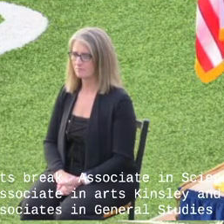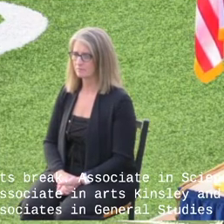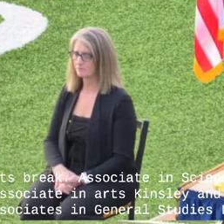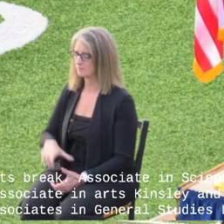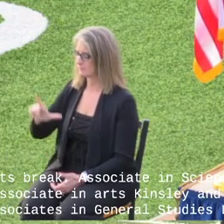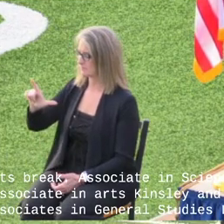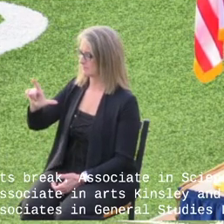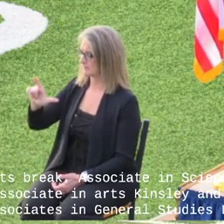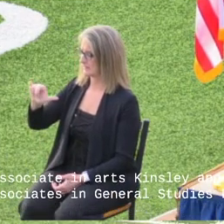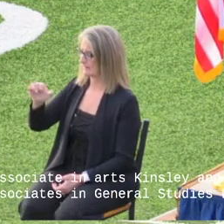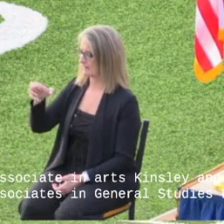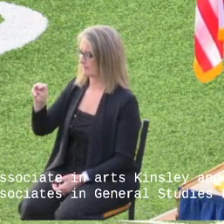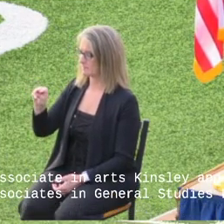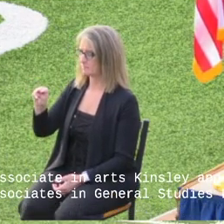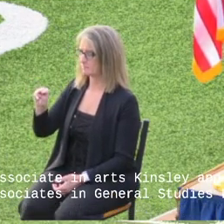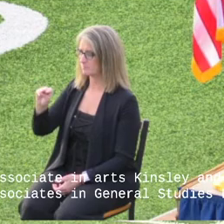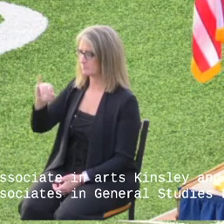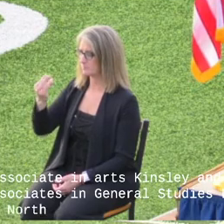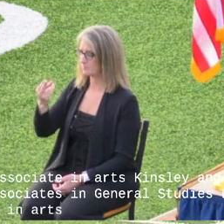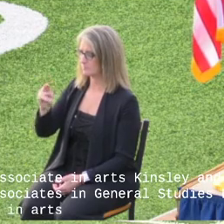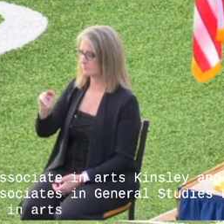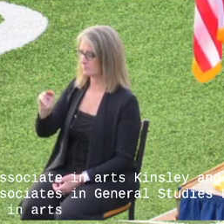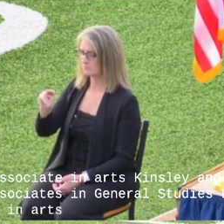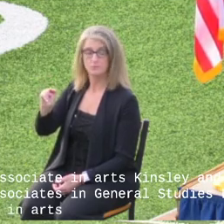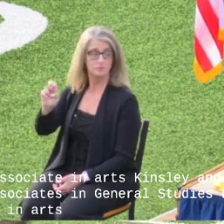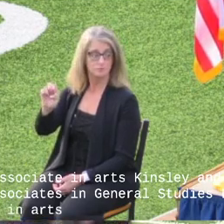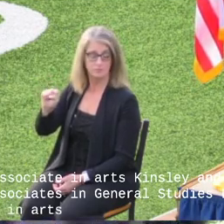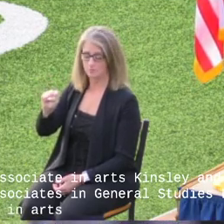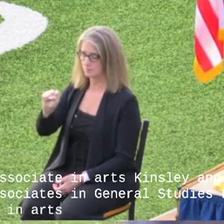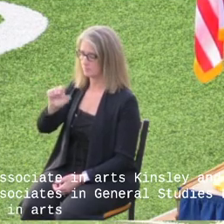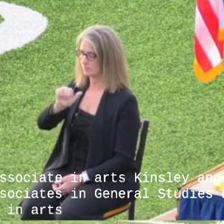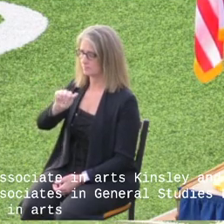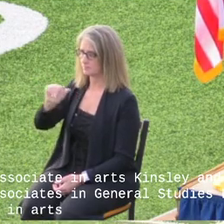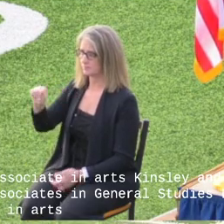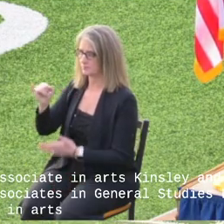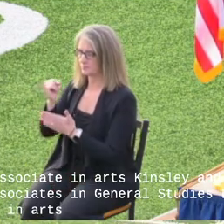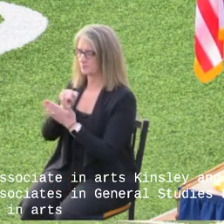Liam Jones, Associate in Arts.